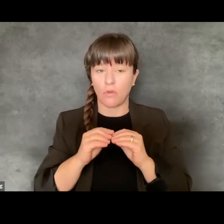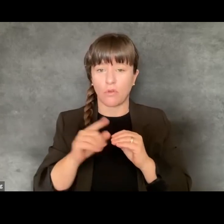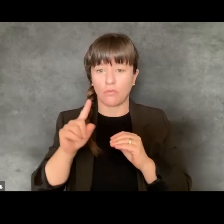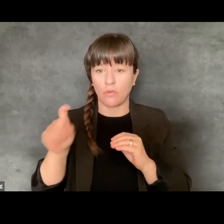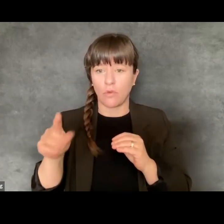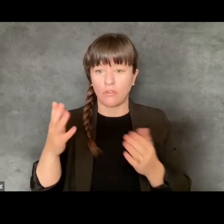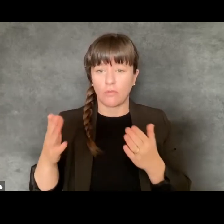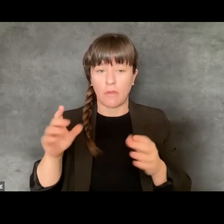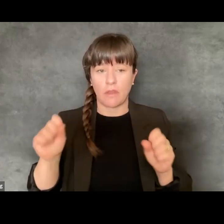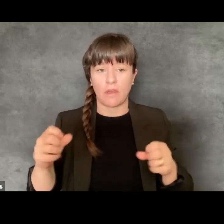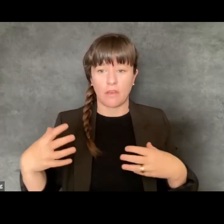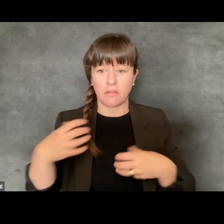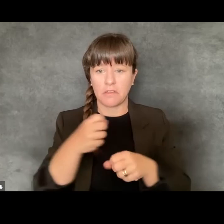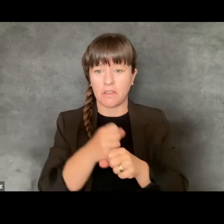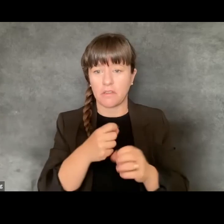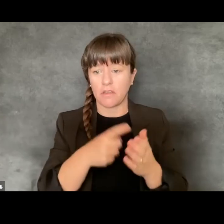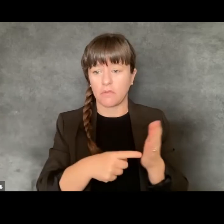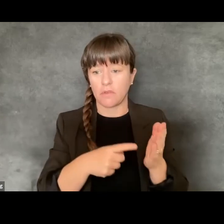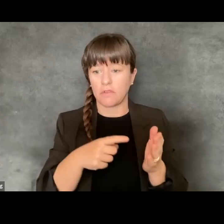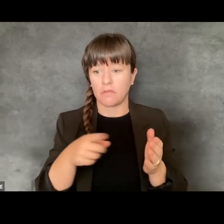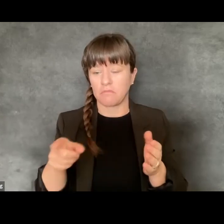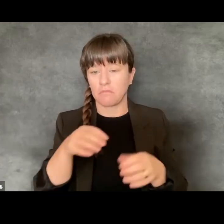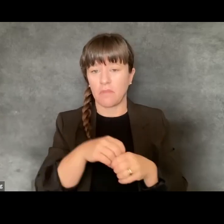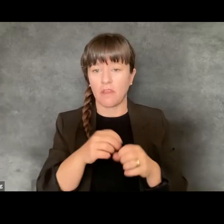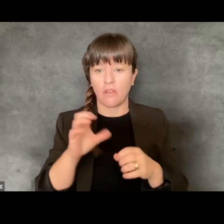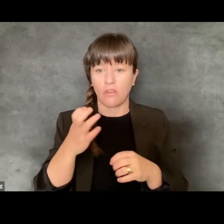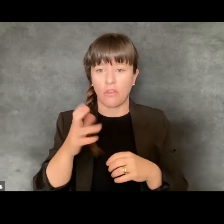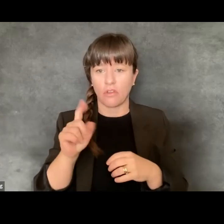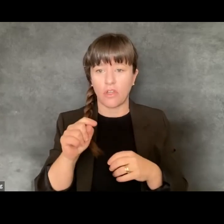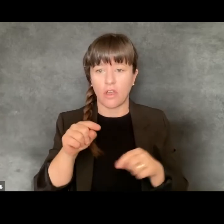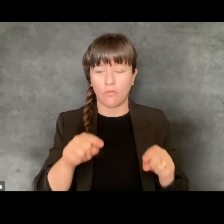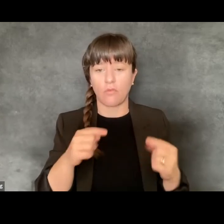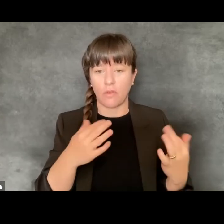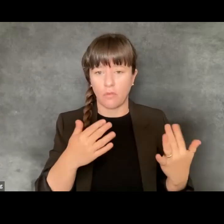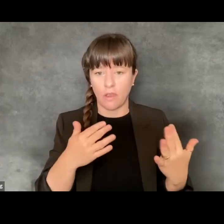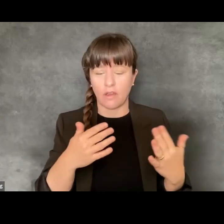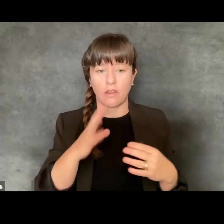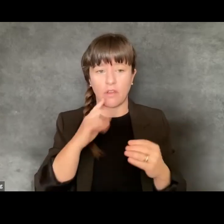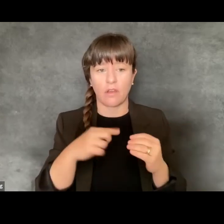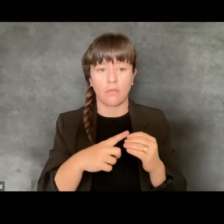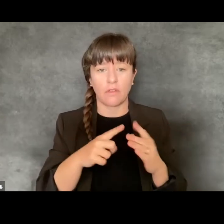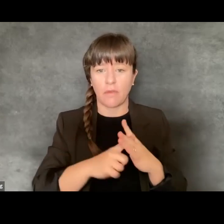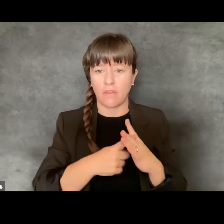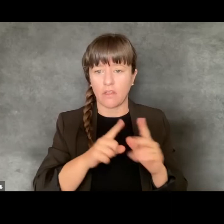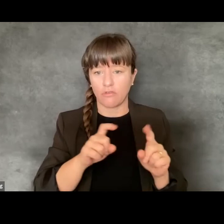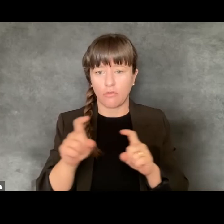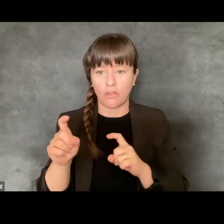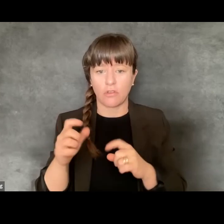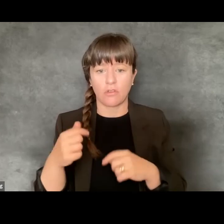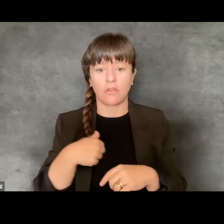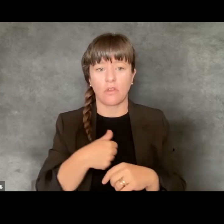of what has come in the chat while we've been waiting and talking through some of these initial questions. So we